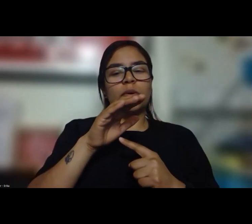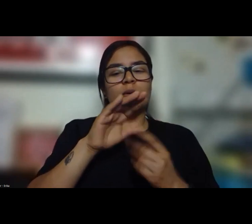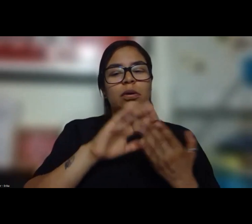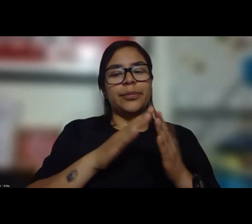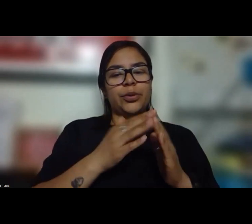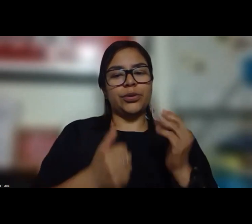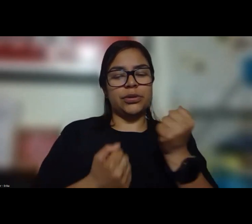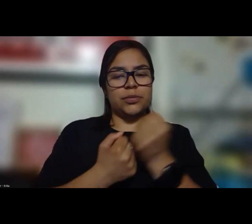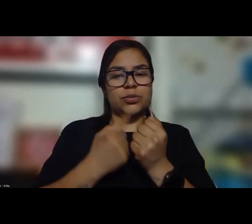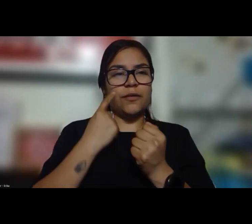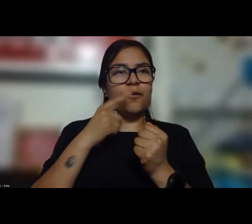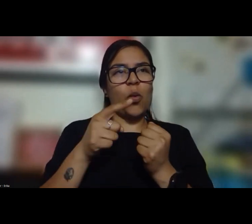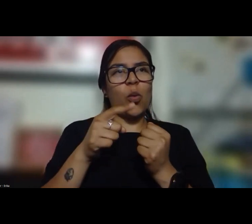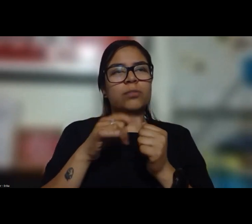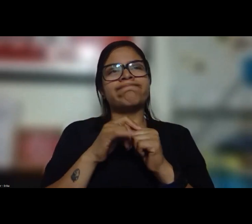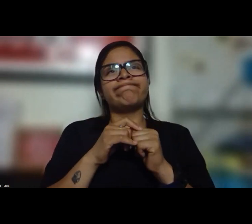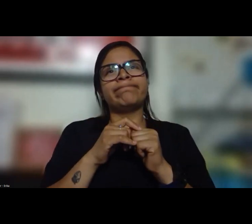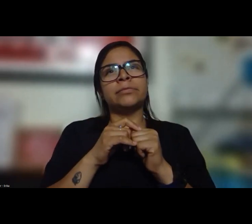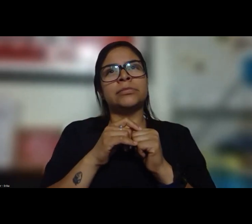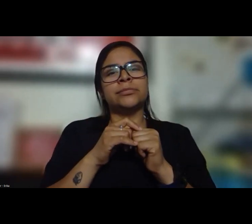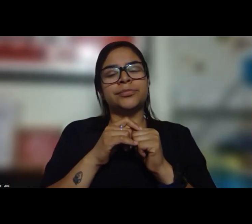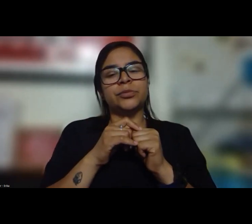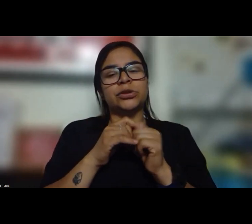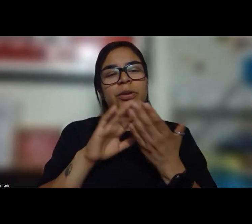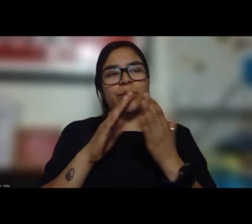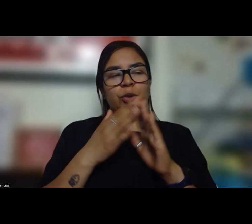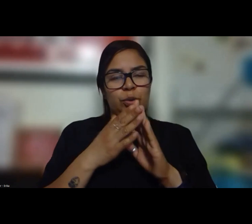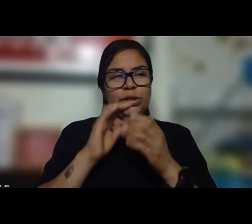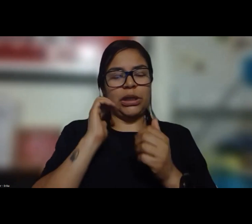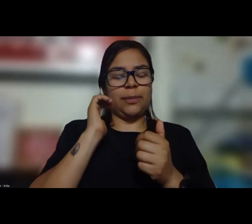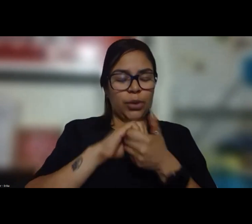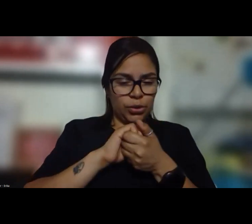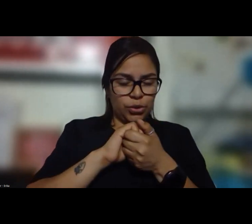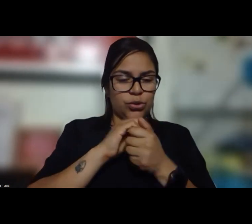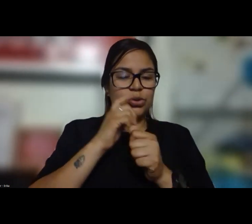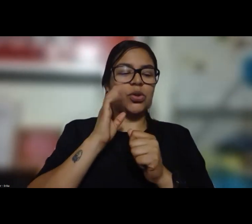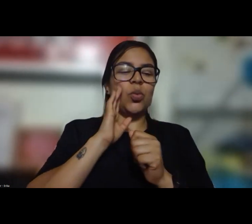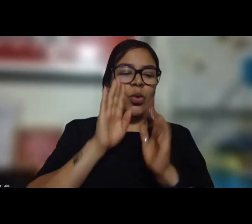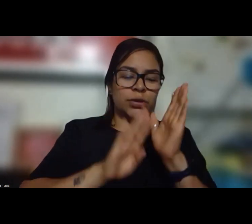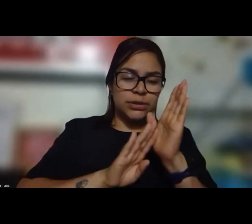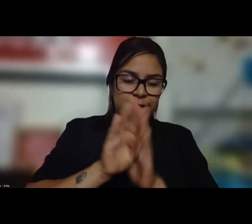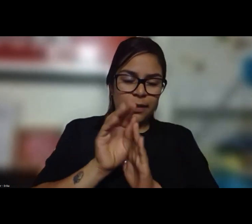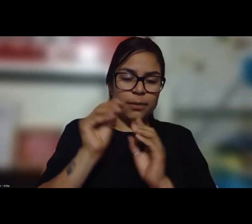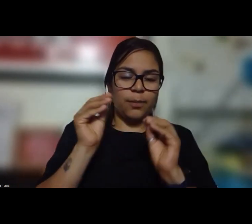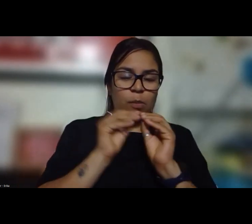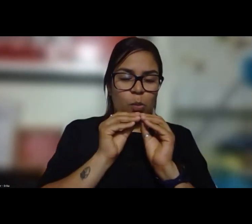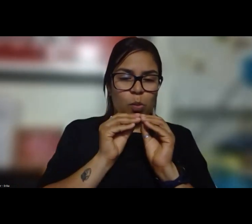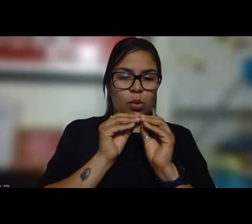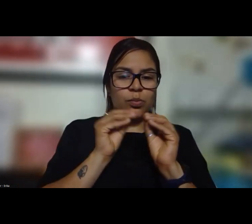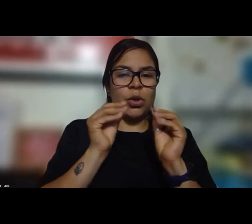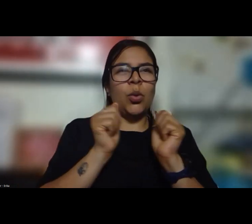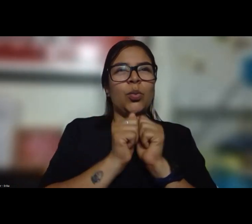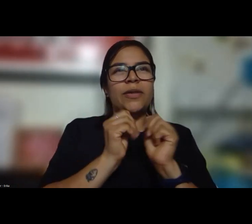will support grants for local community partners. We're going to develop it so that it's